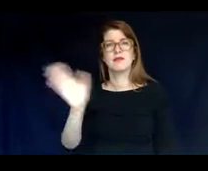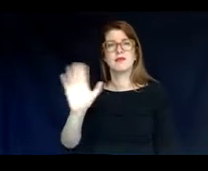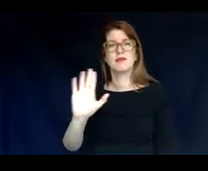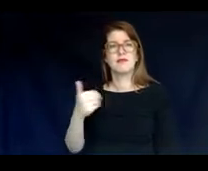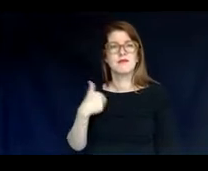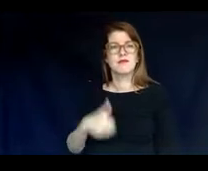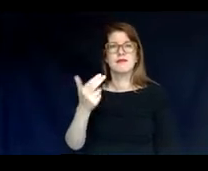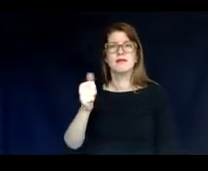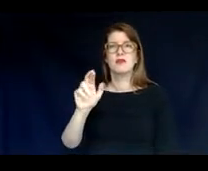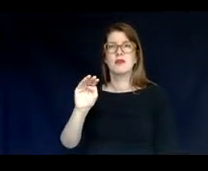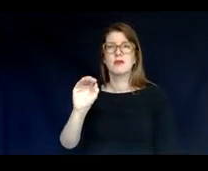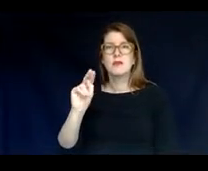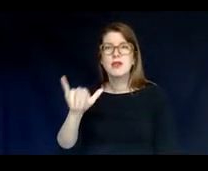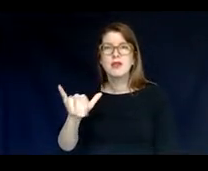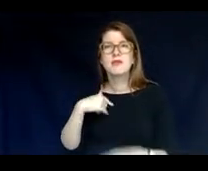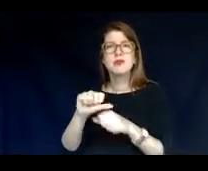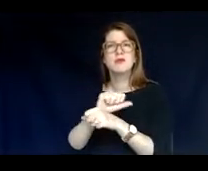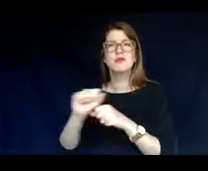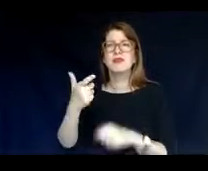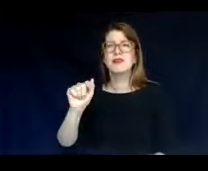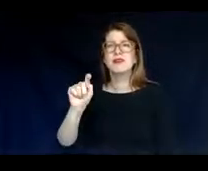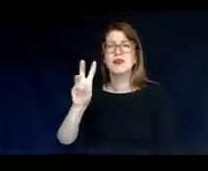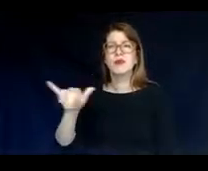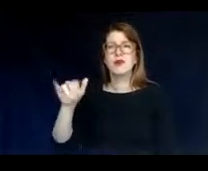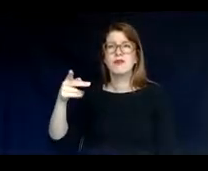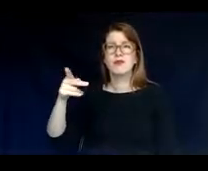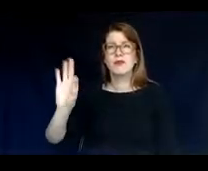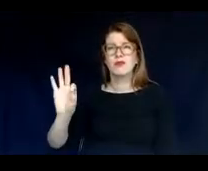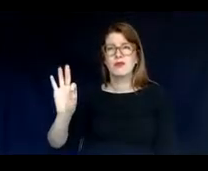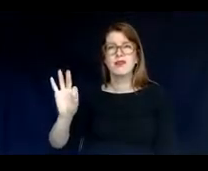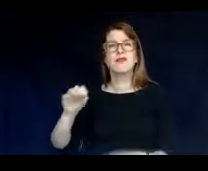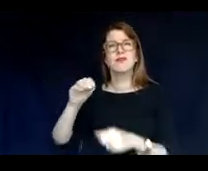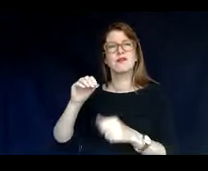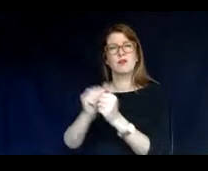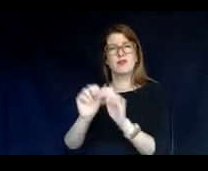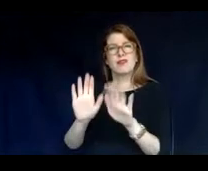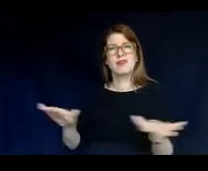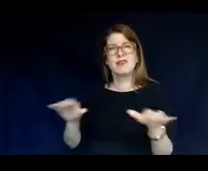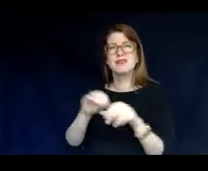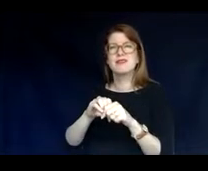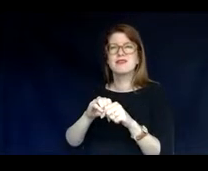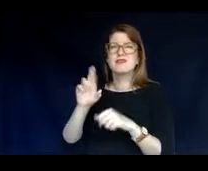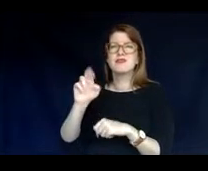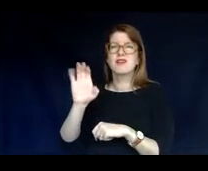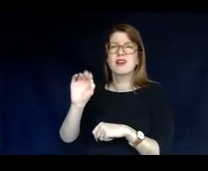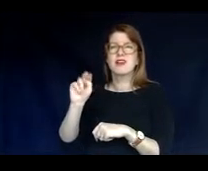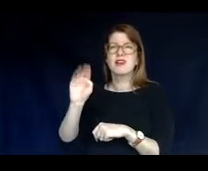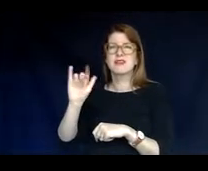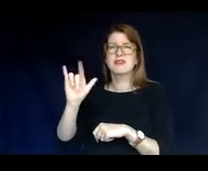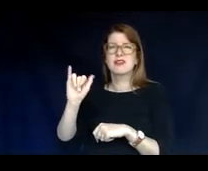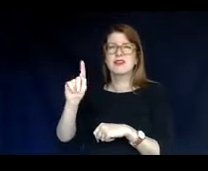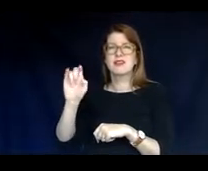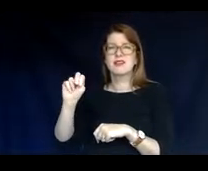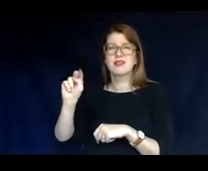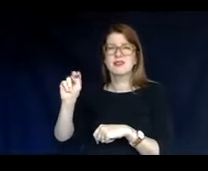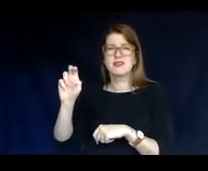is Harmony, and I work at Gateway Pflugerville with the kids in the Reconciliation and Justice Network, and I'm coming to you from downtown Pflugerville today. But wherever